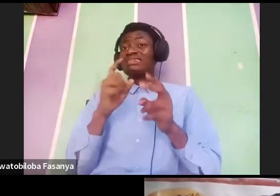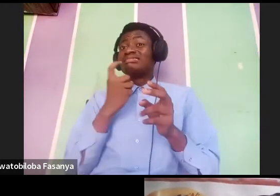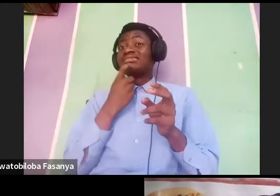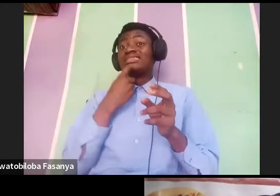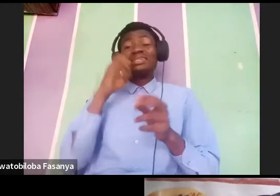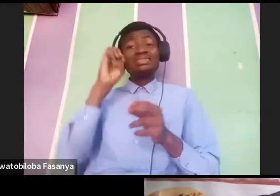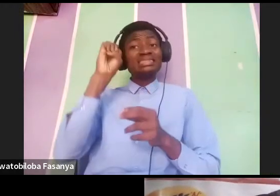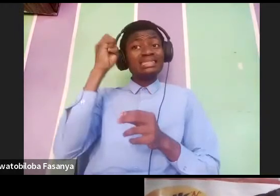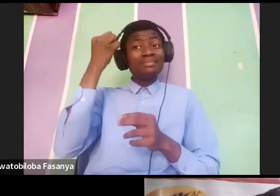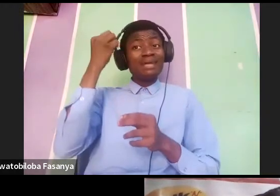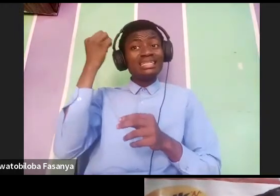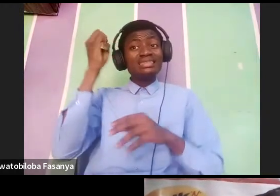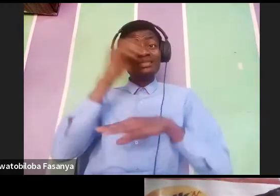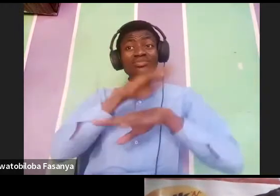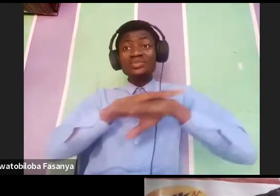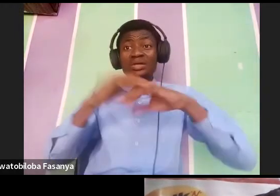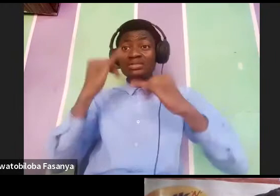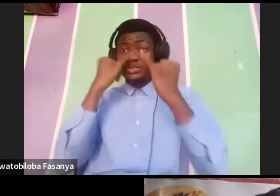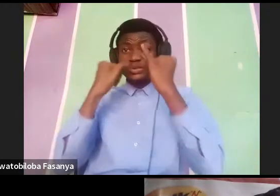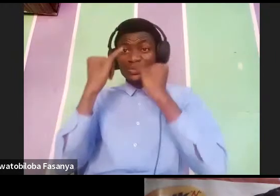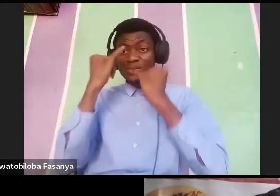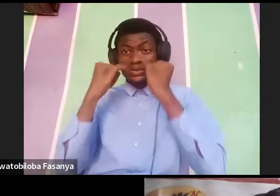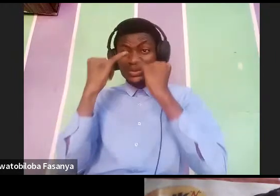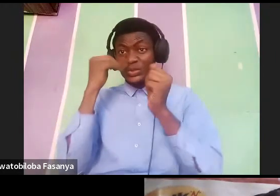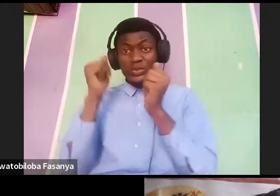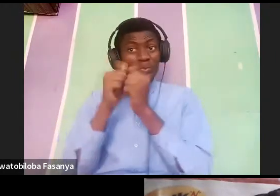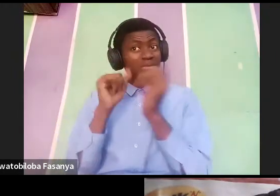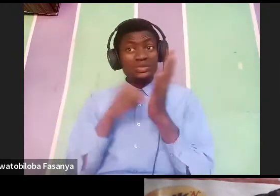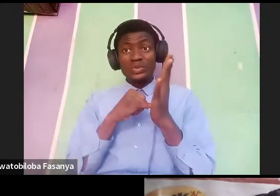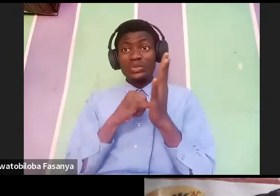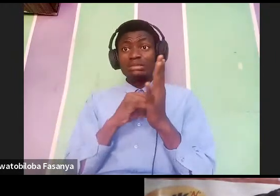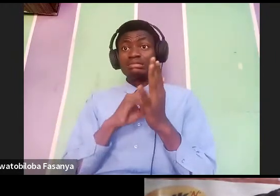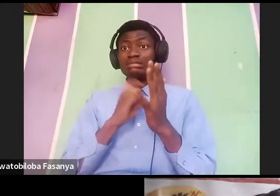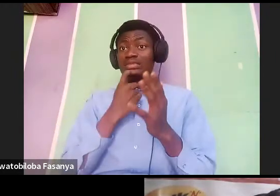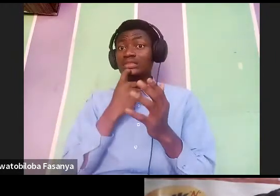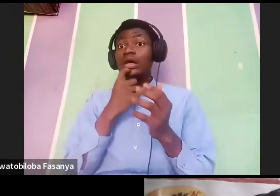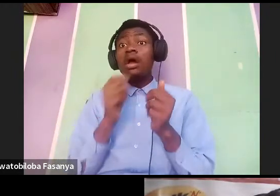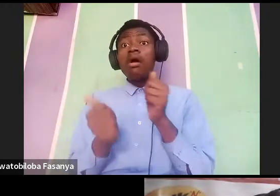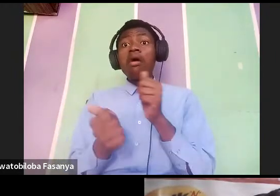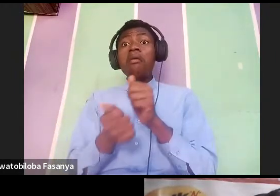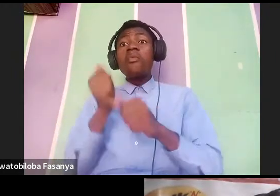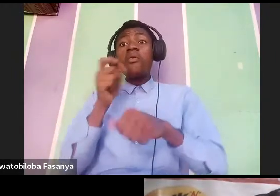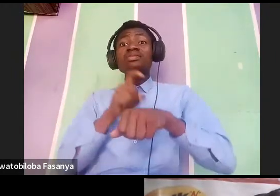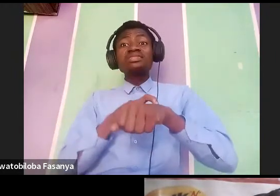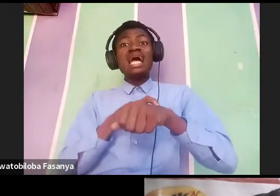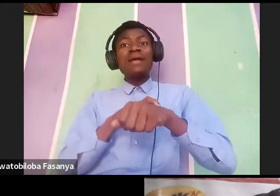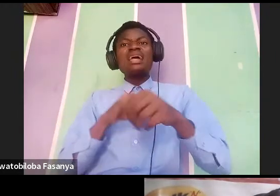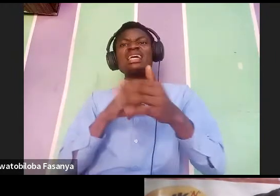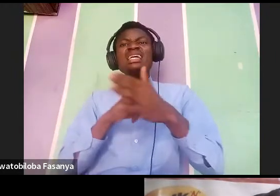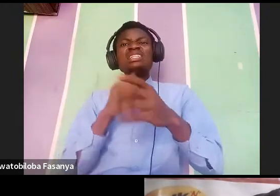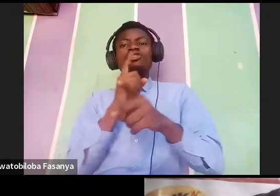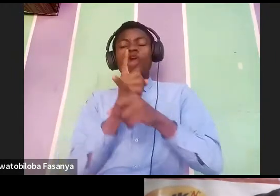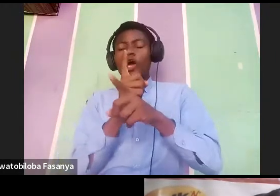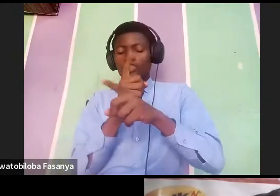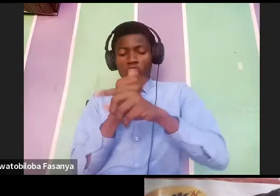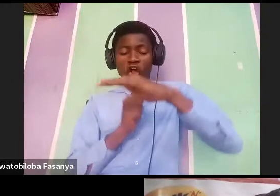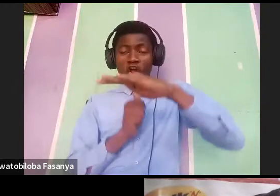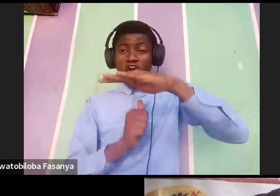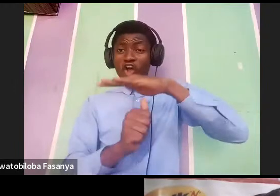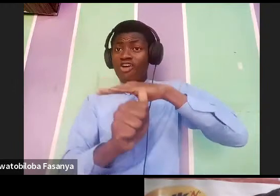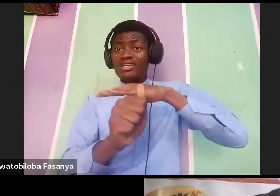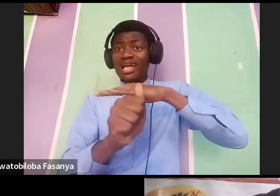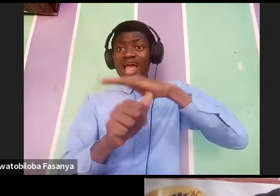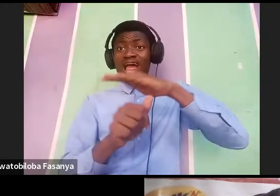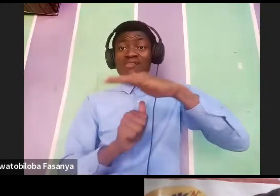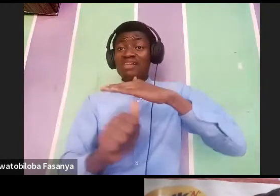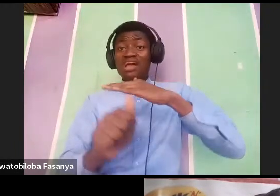taken lightly. Most times, there's usually an underlying cause for it. But you said in the case where